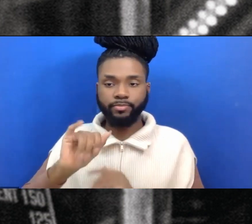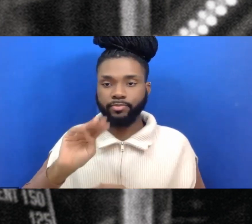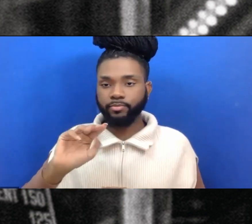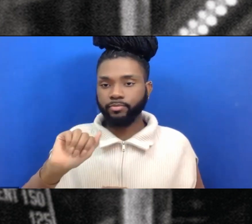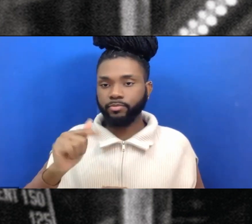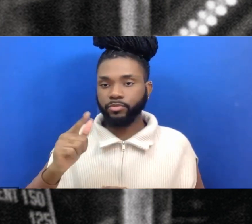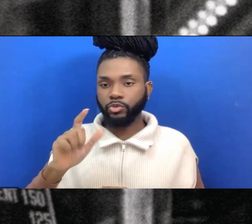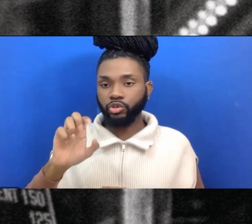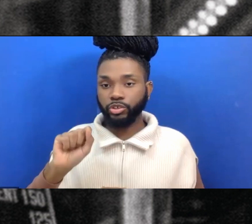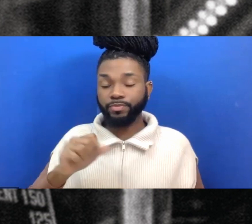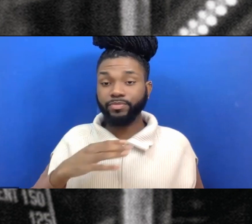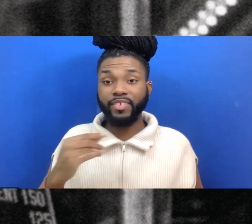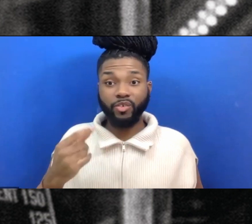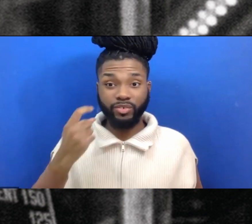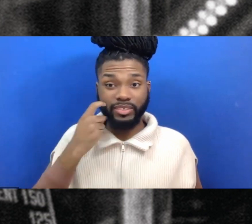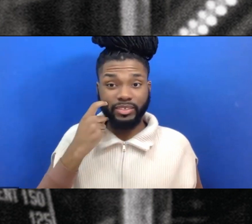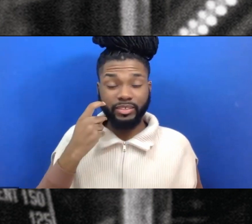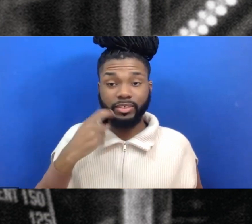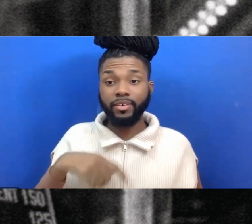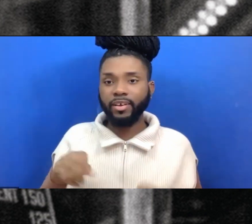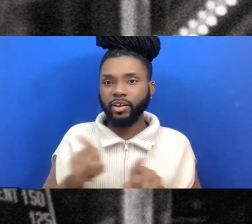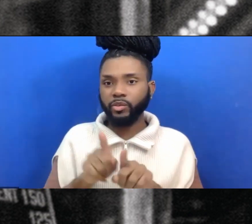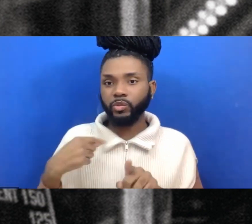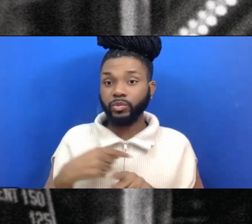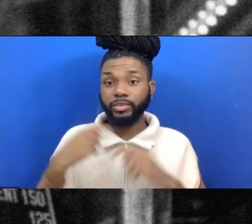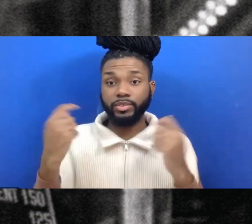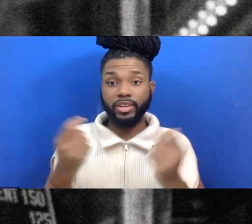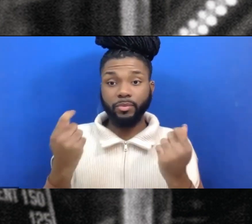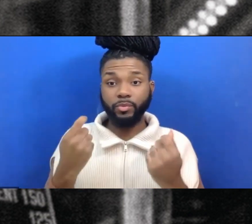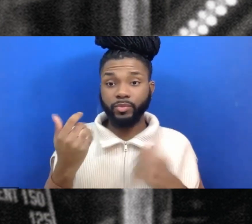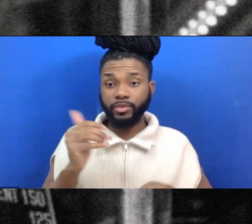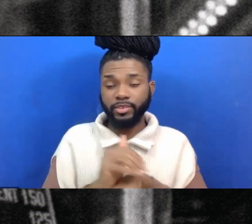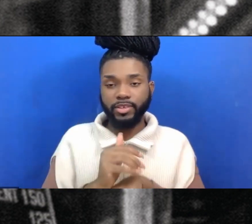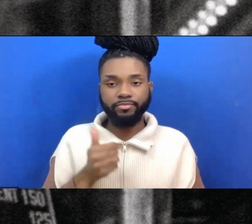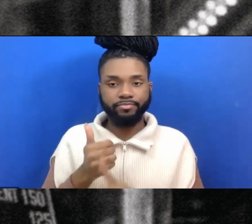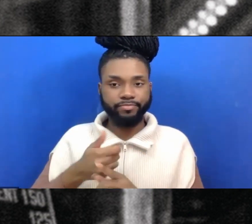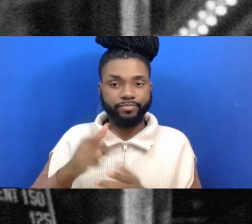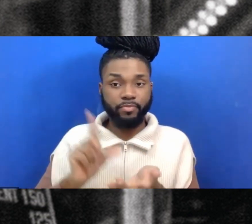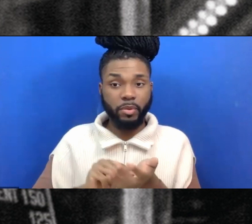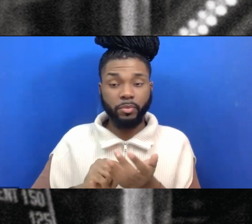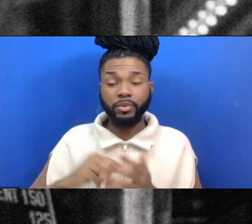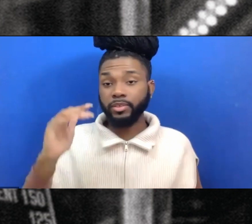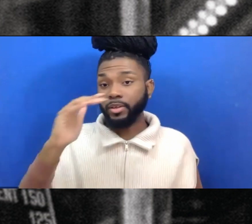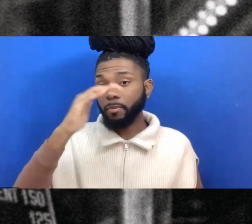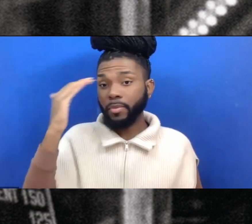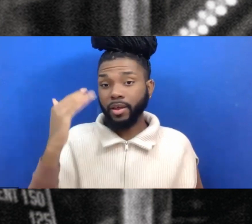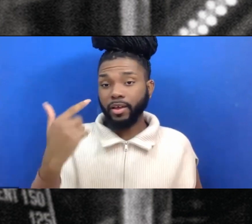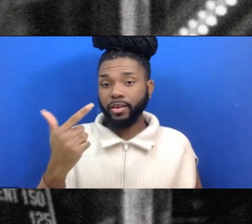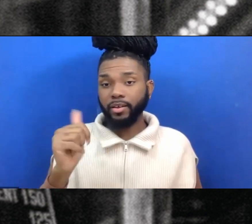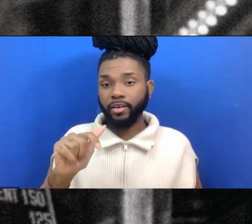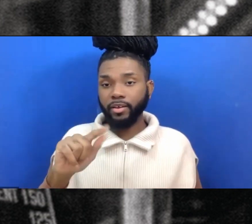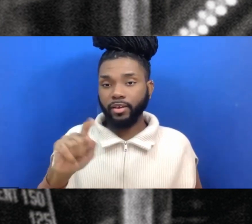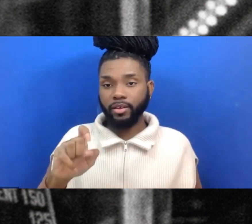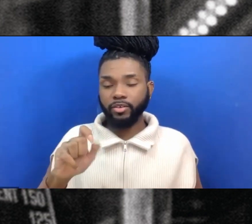And most recently, as we celebrate tonight, she published A Black Gaze with